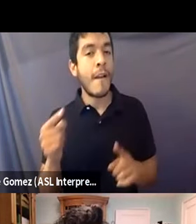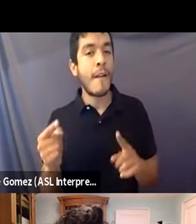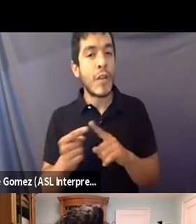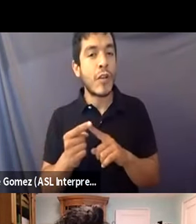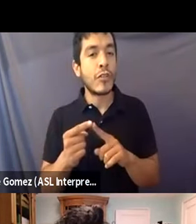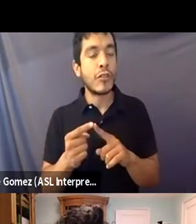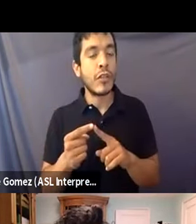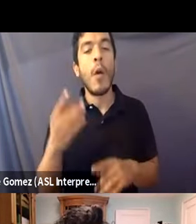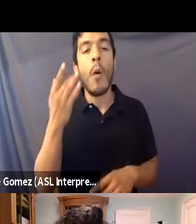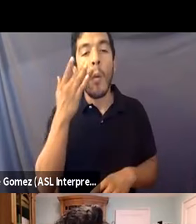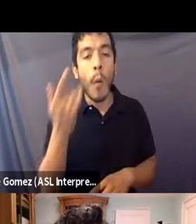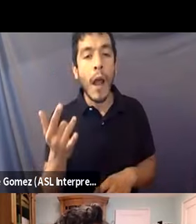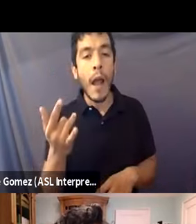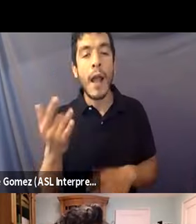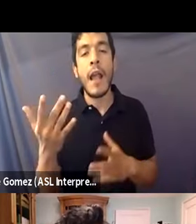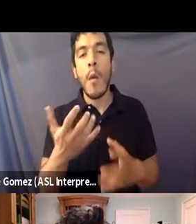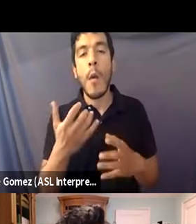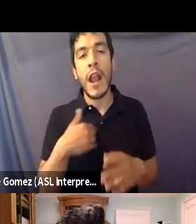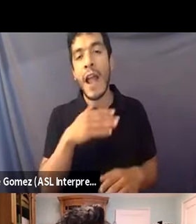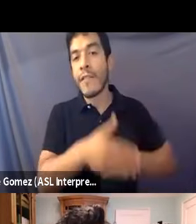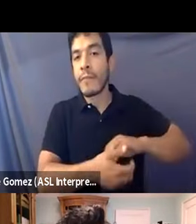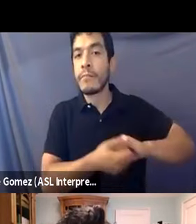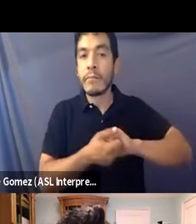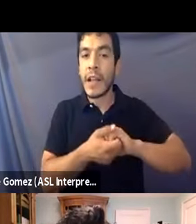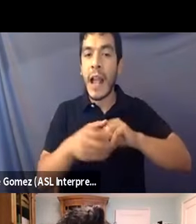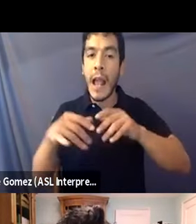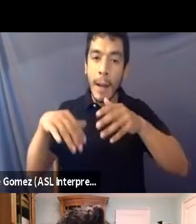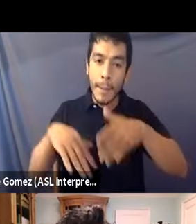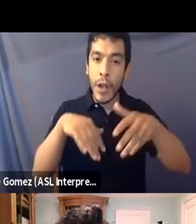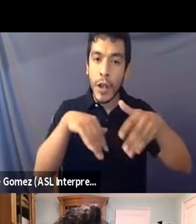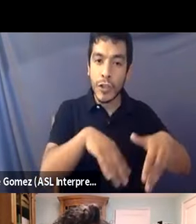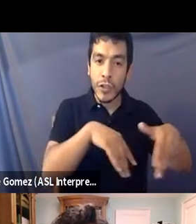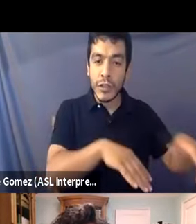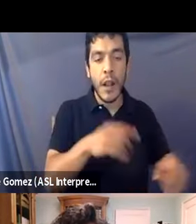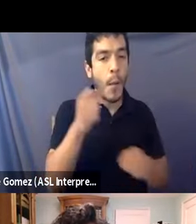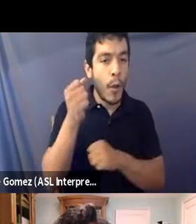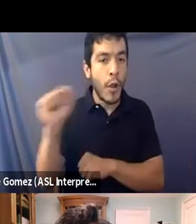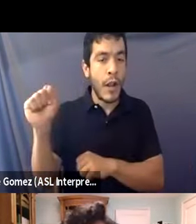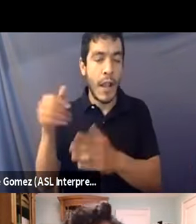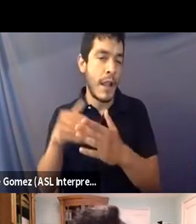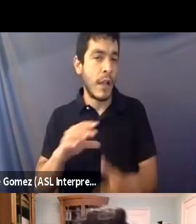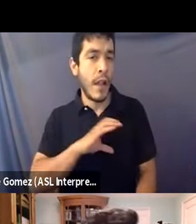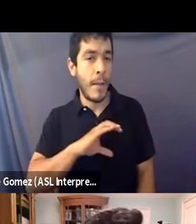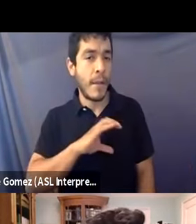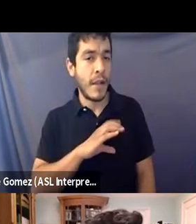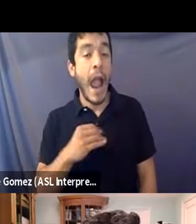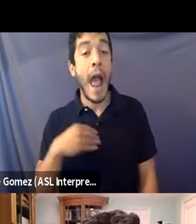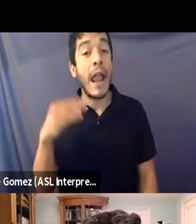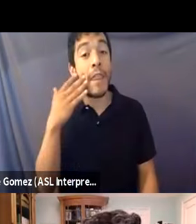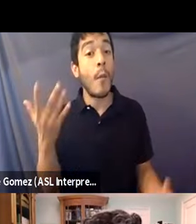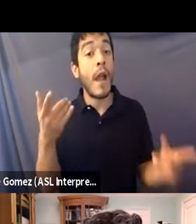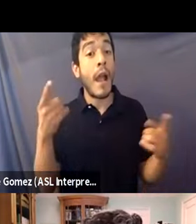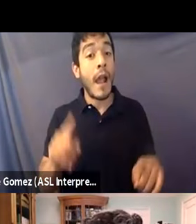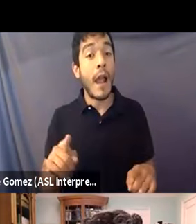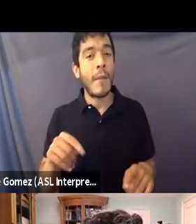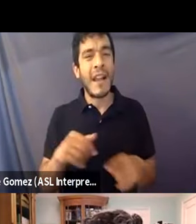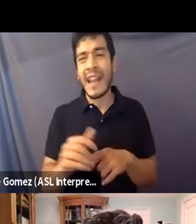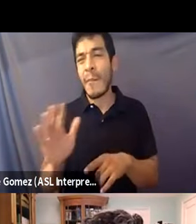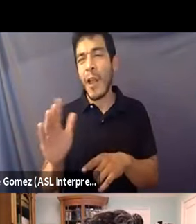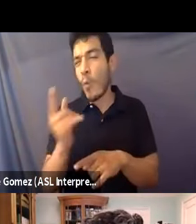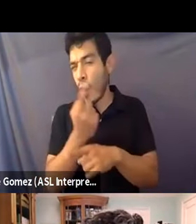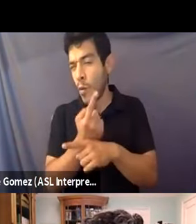folks wanted to have these, um, these, uh, protests. And I think what happened in almost like a week's time,